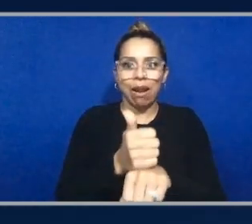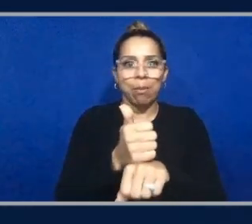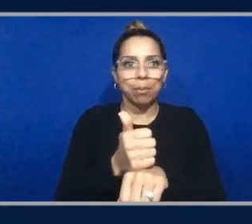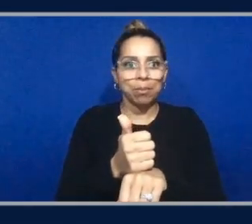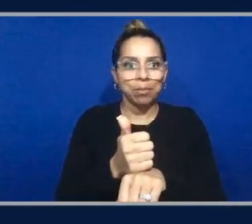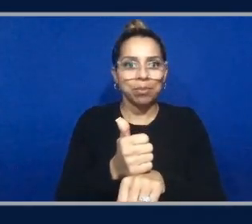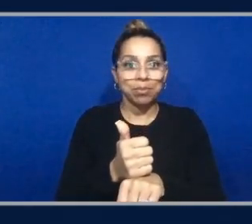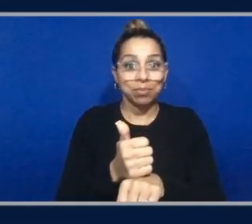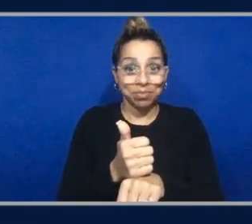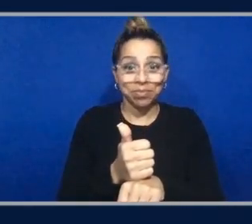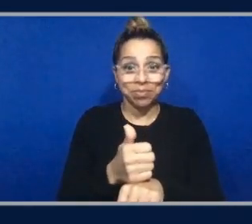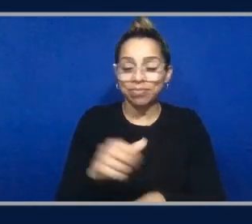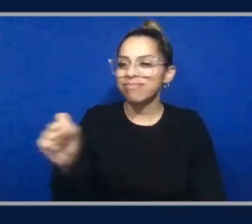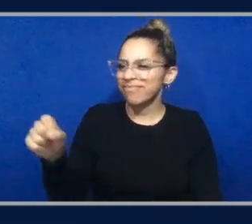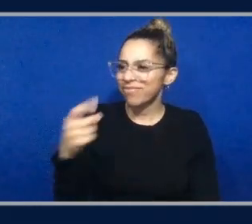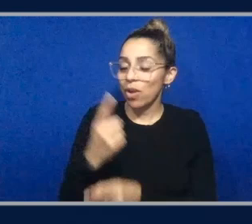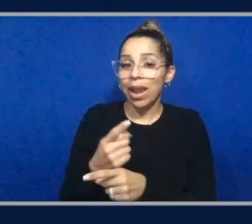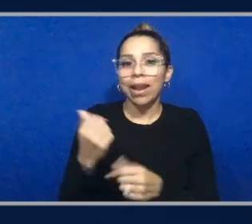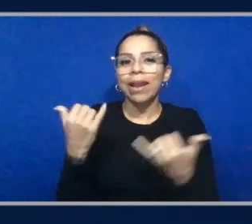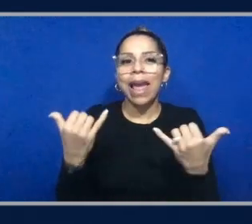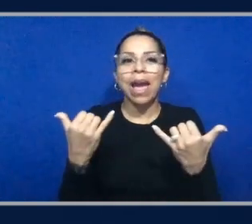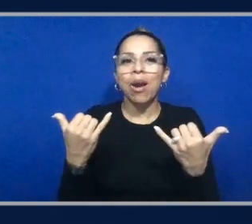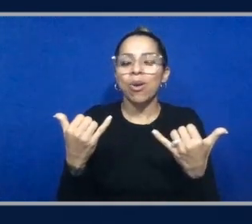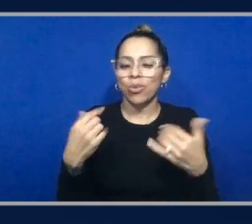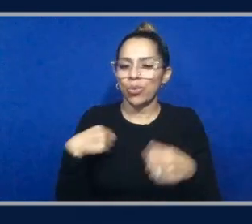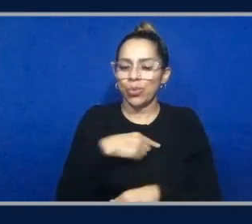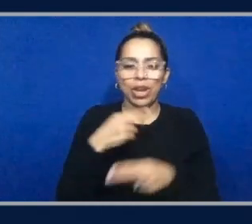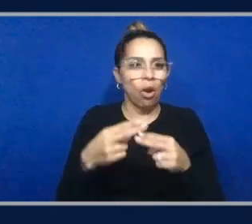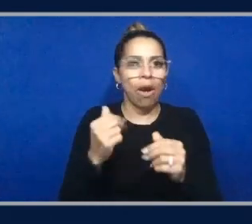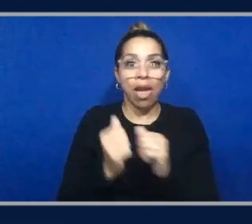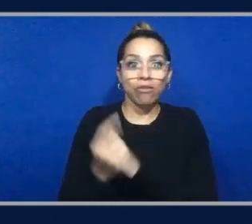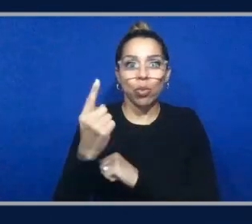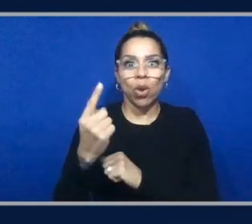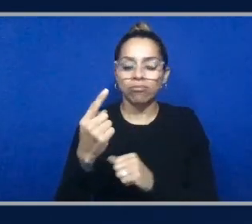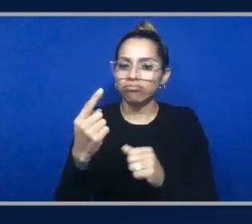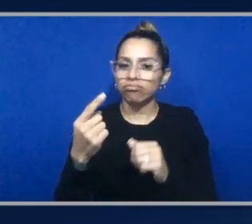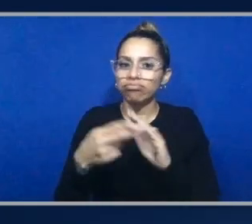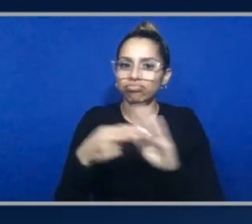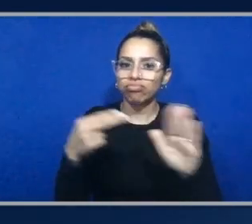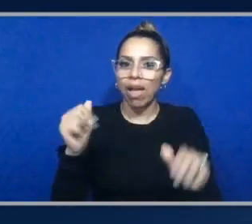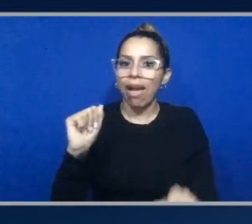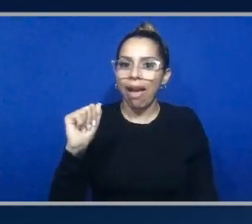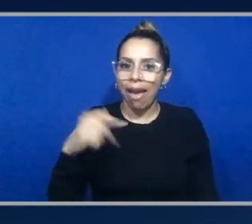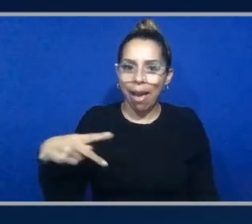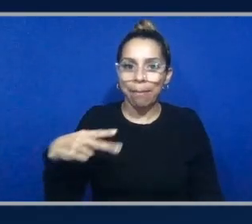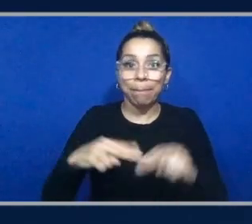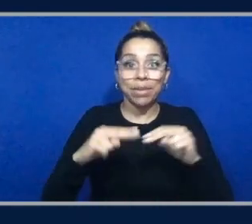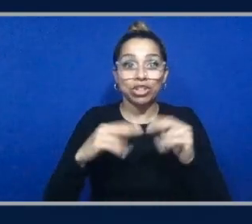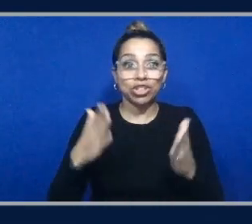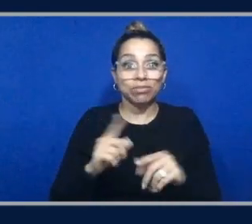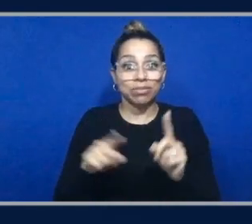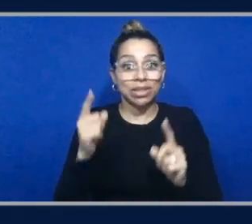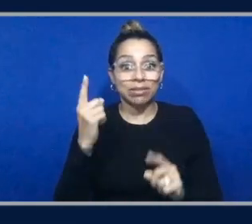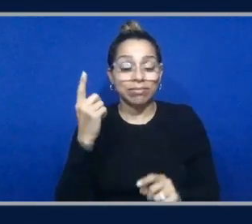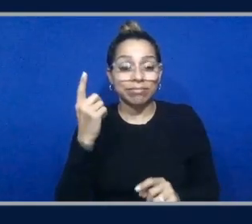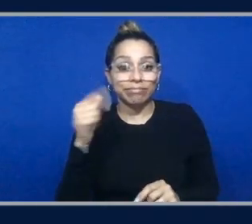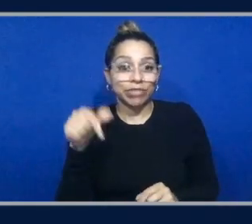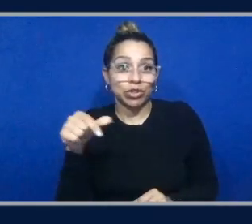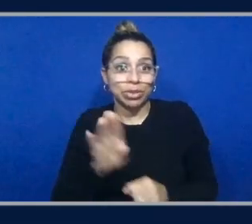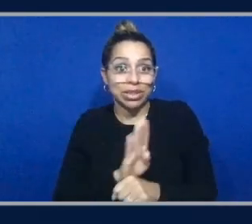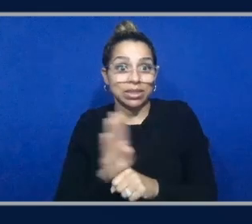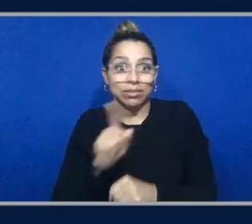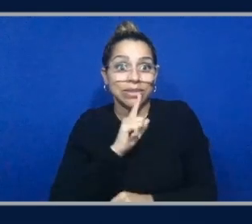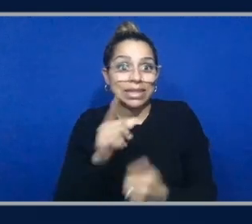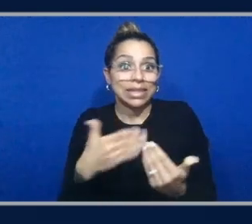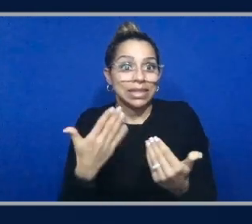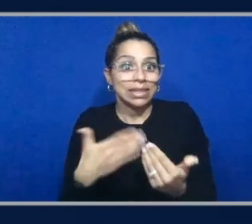that everyone is now an app builder, right? Because Q Business is that easy. Yeah. Yeah. All right. Well, if it's that easy, I'm ready to see it. All right. That's